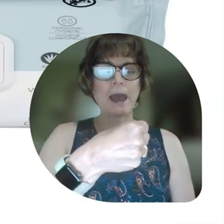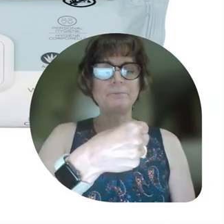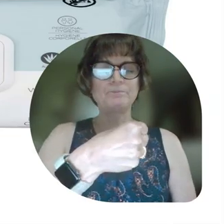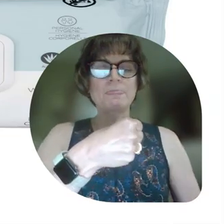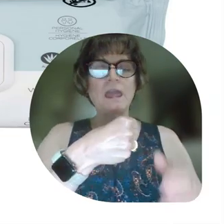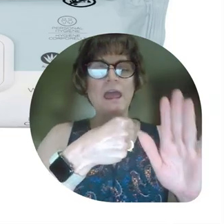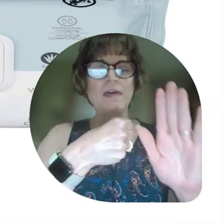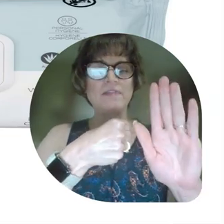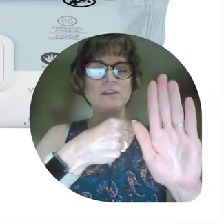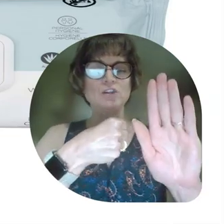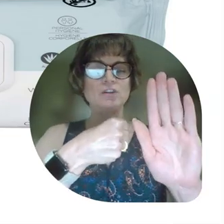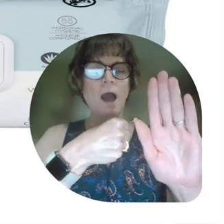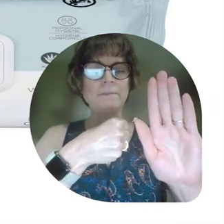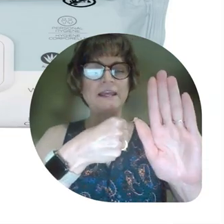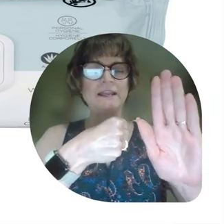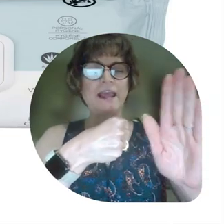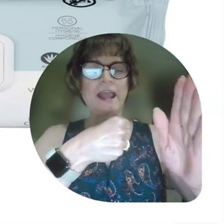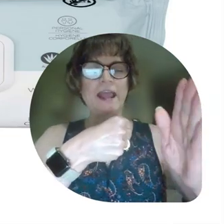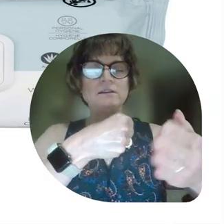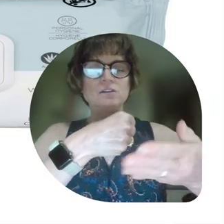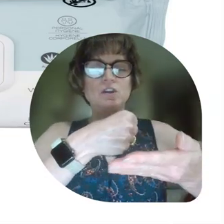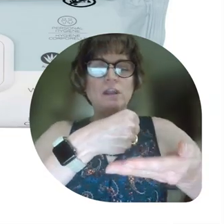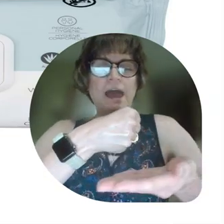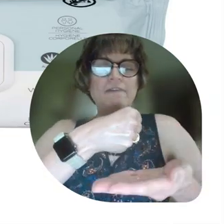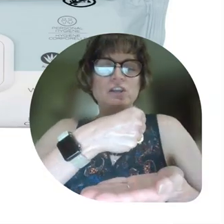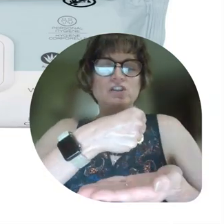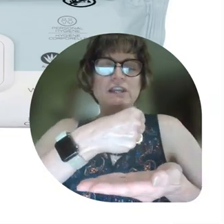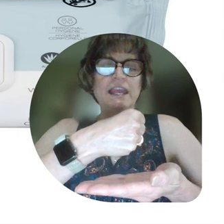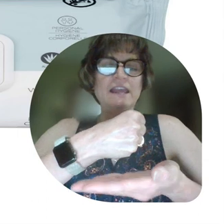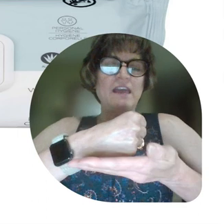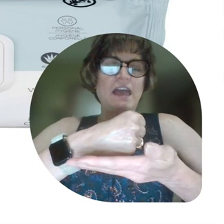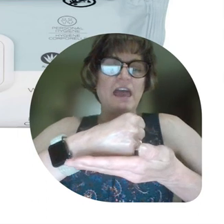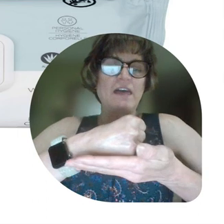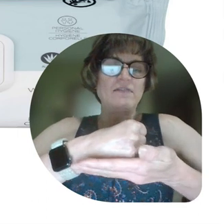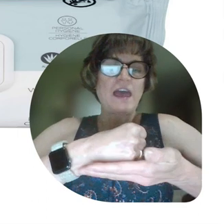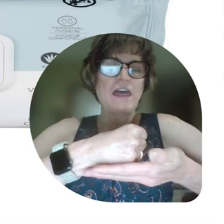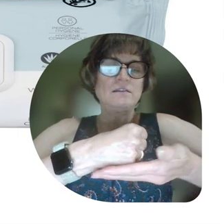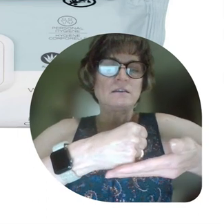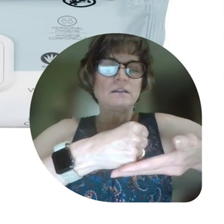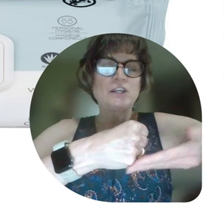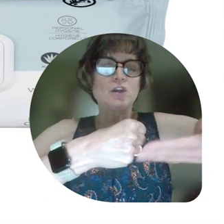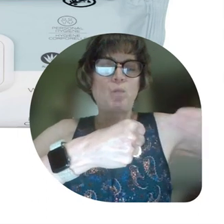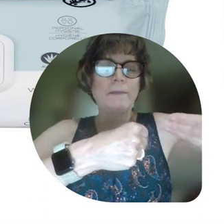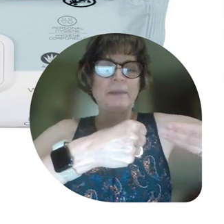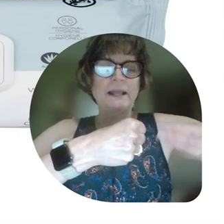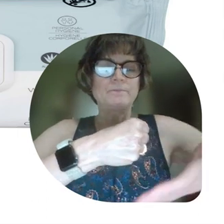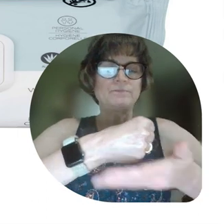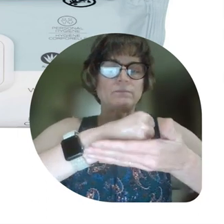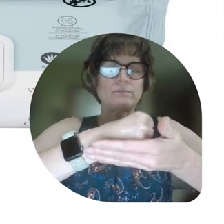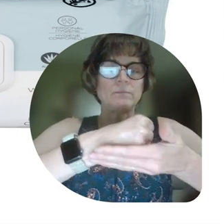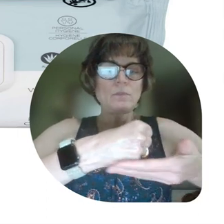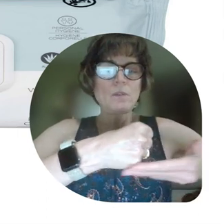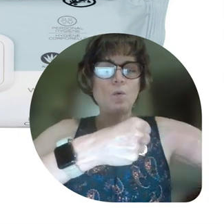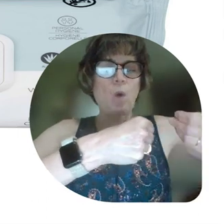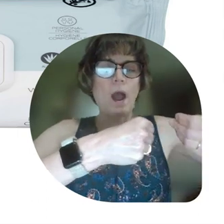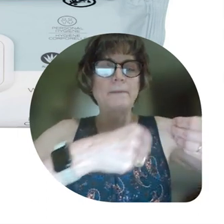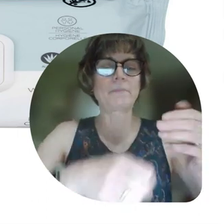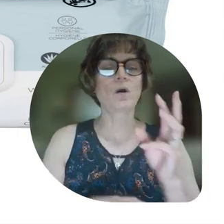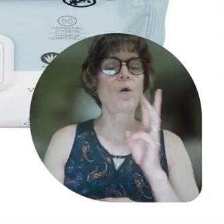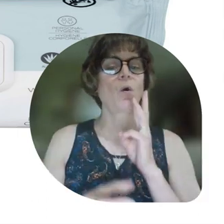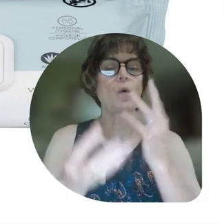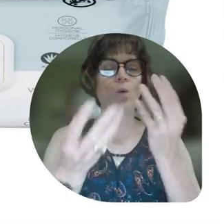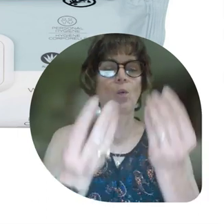facing up. And then your dominant hand, you're going to have underneath. And then like you're wiping.